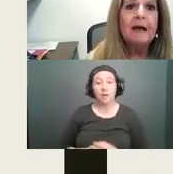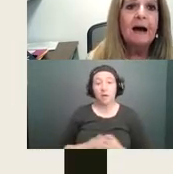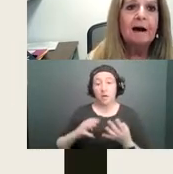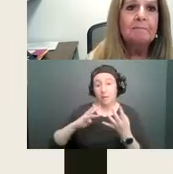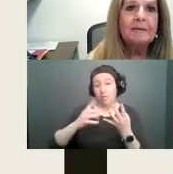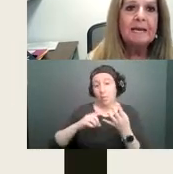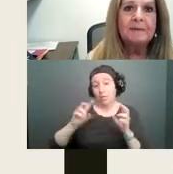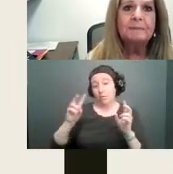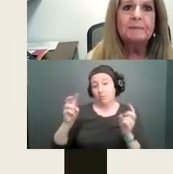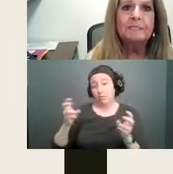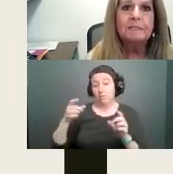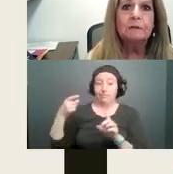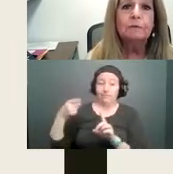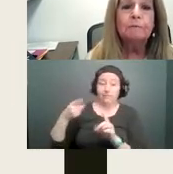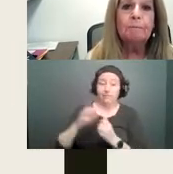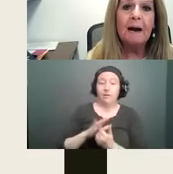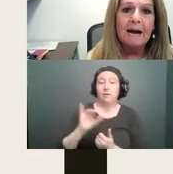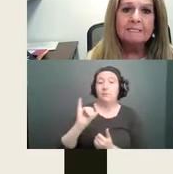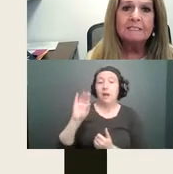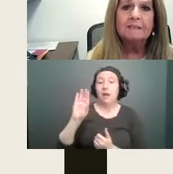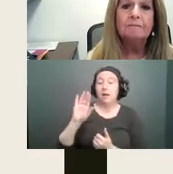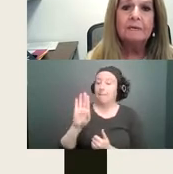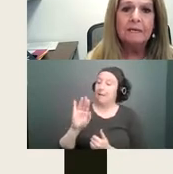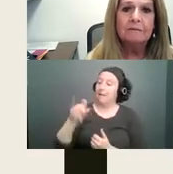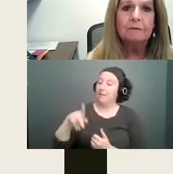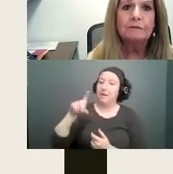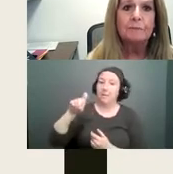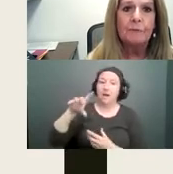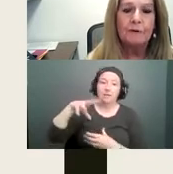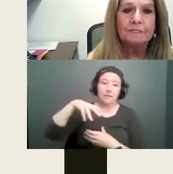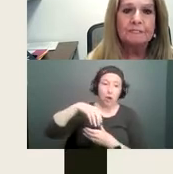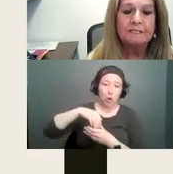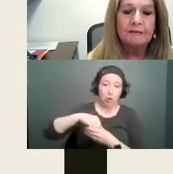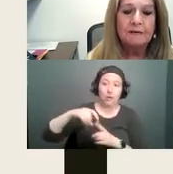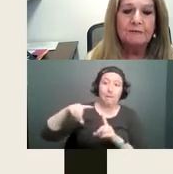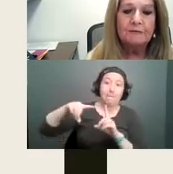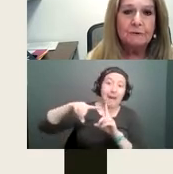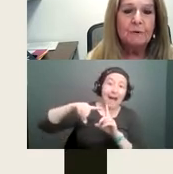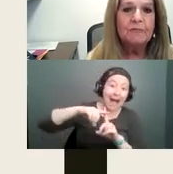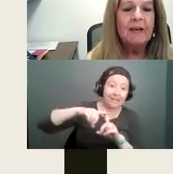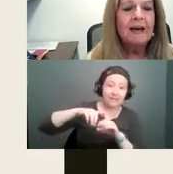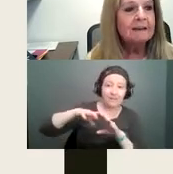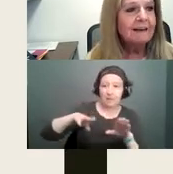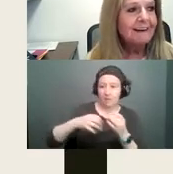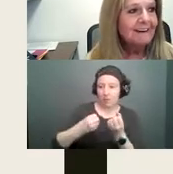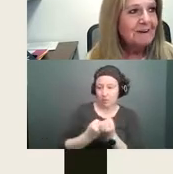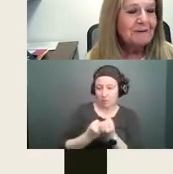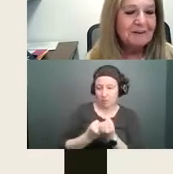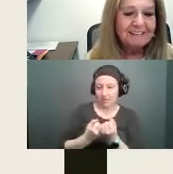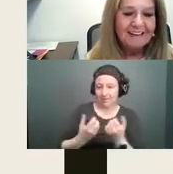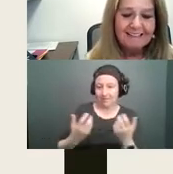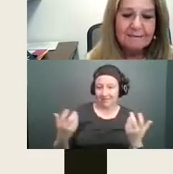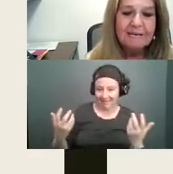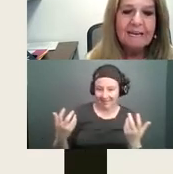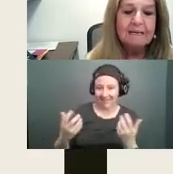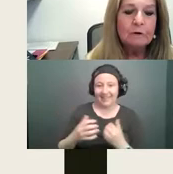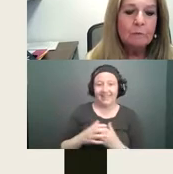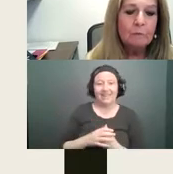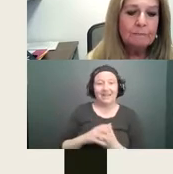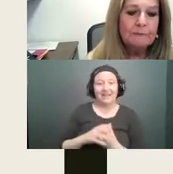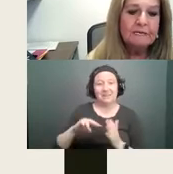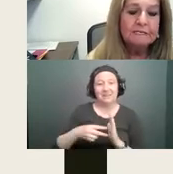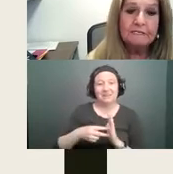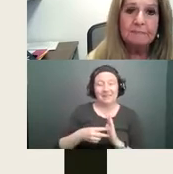theme, BIPs must include positive behavioral supports. So what that will